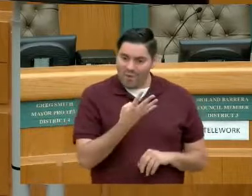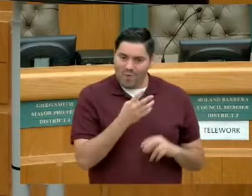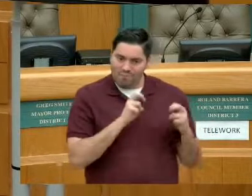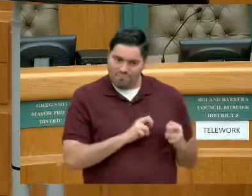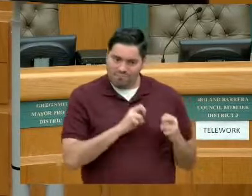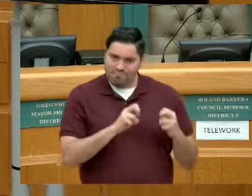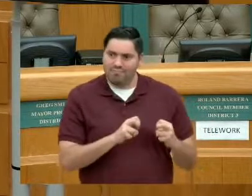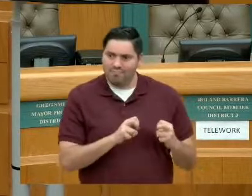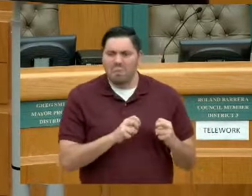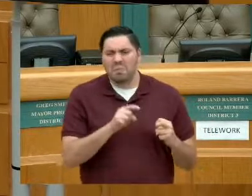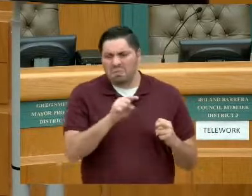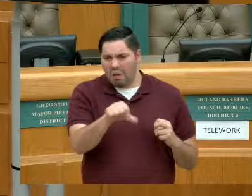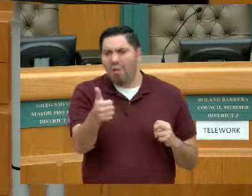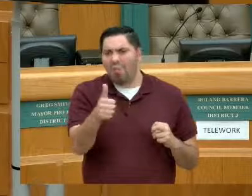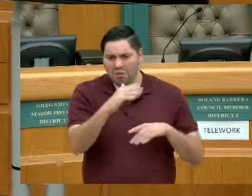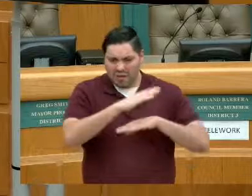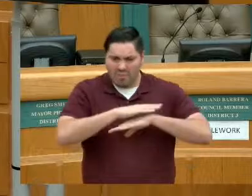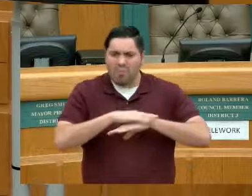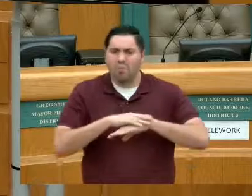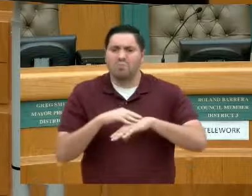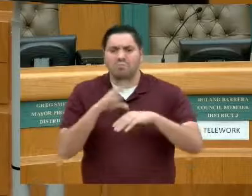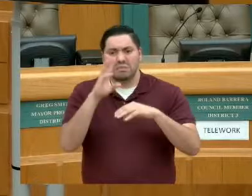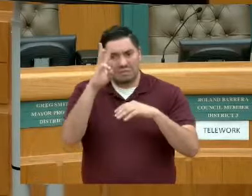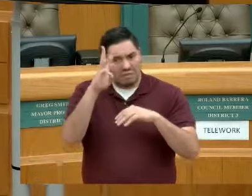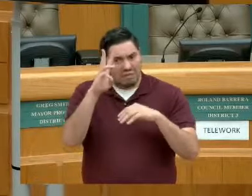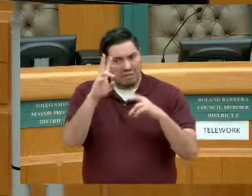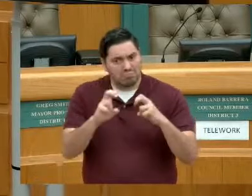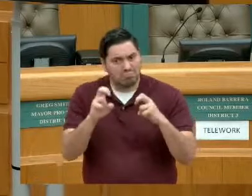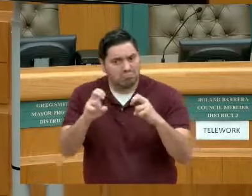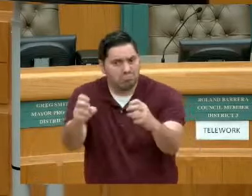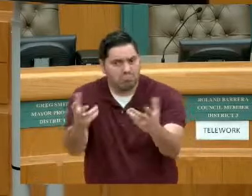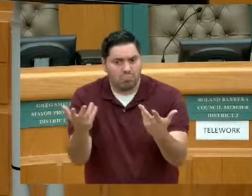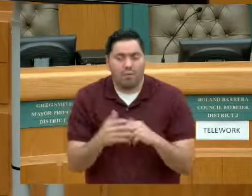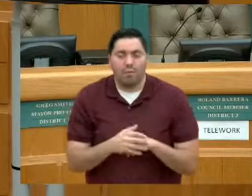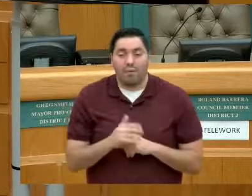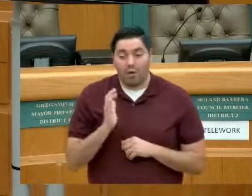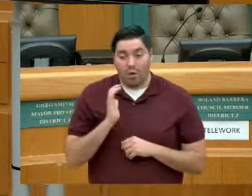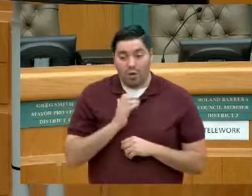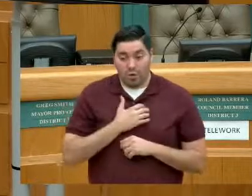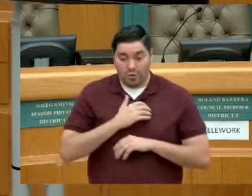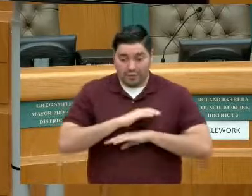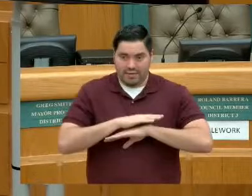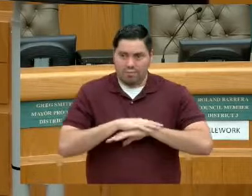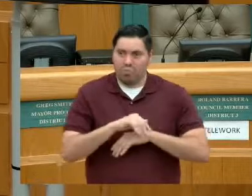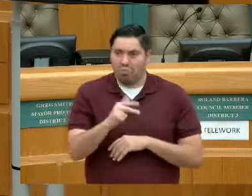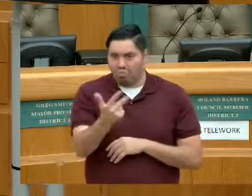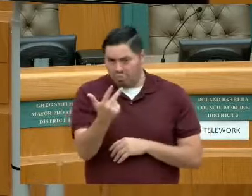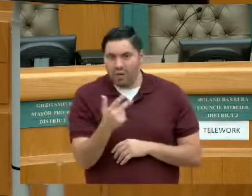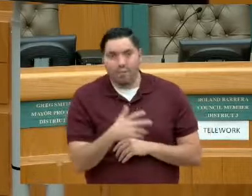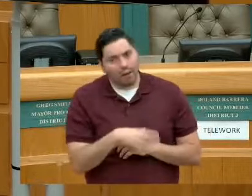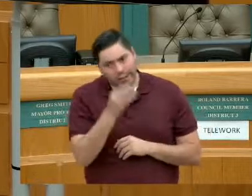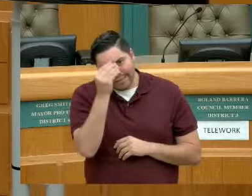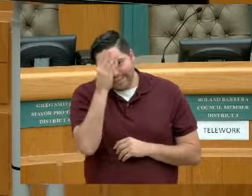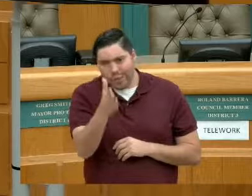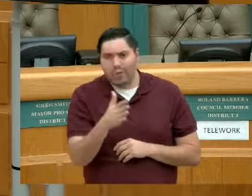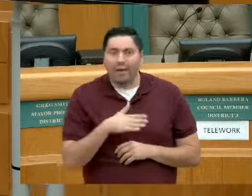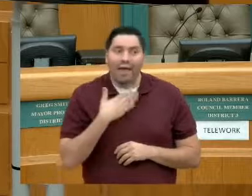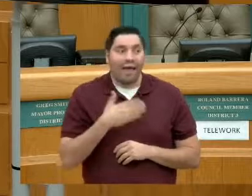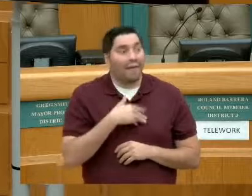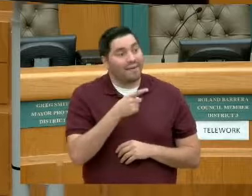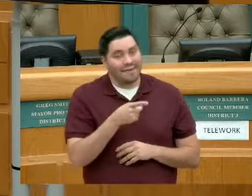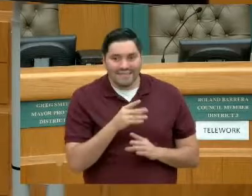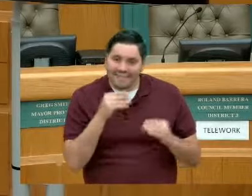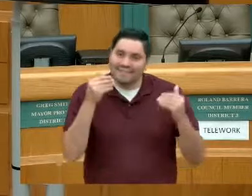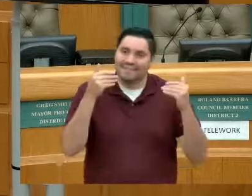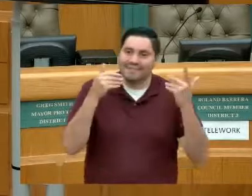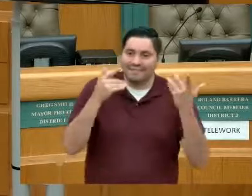You know, there are tables there. You could put 4 to a table. Well, they had some that had 6, but at ours we just had 3. But it